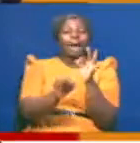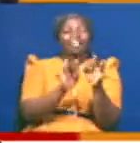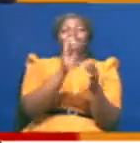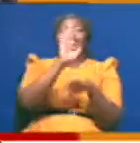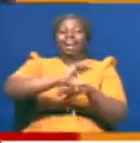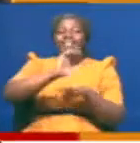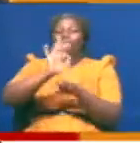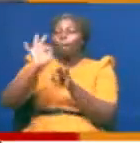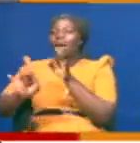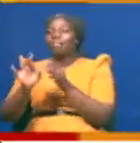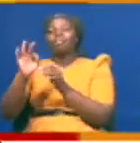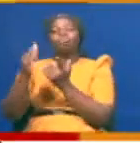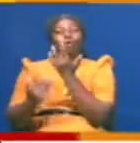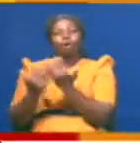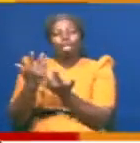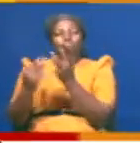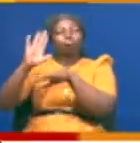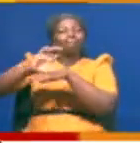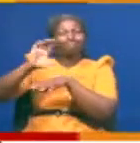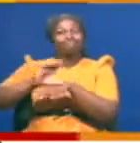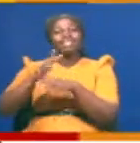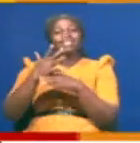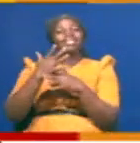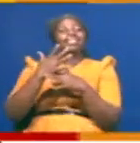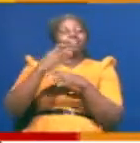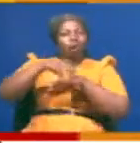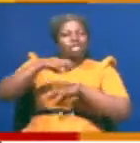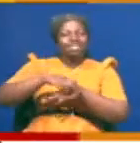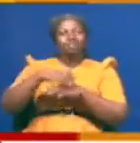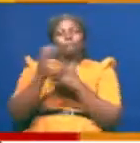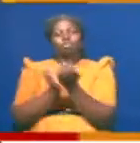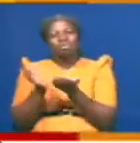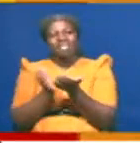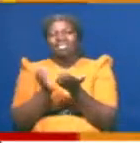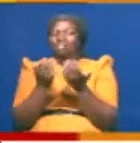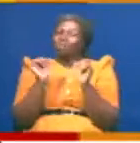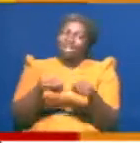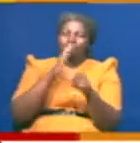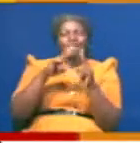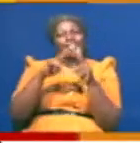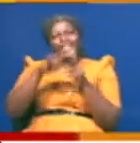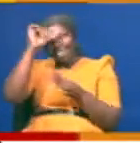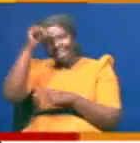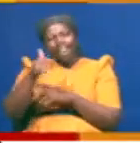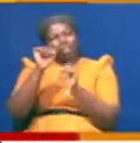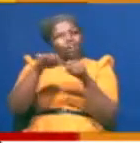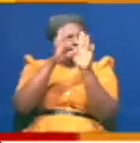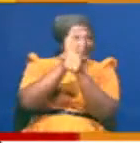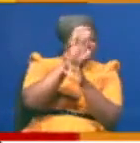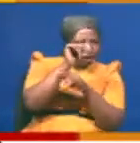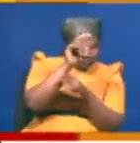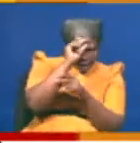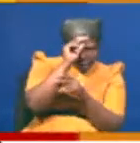someone's business. Maybe you can be so clever, you can run from police, you can run from government, you can run from